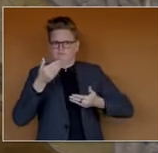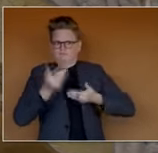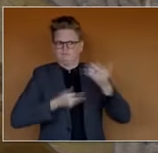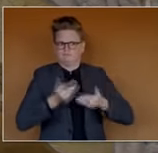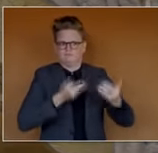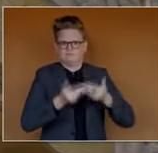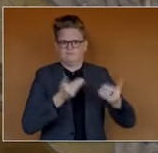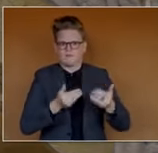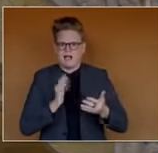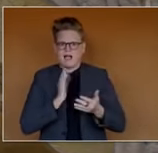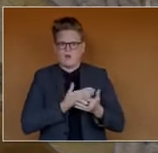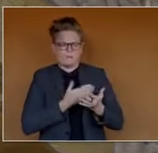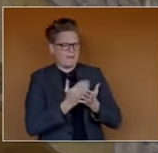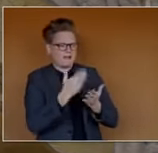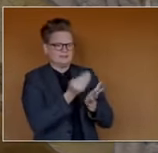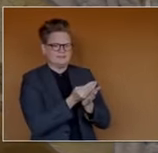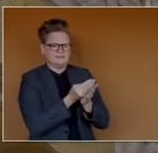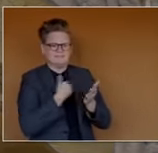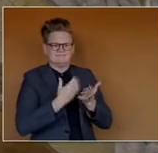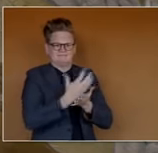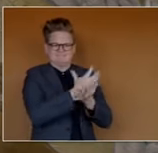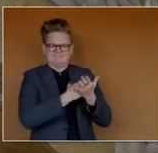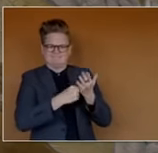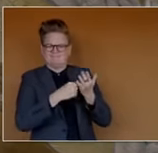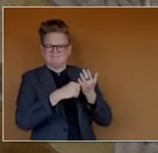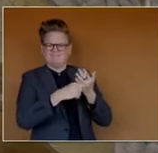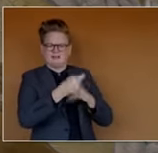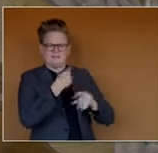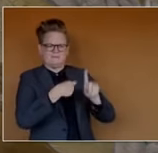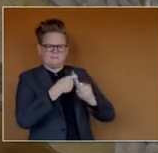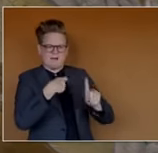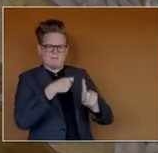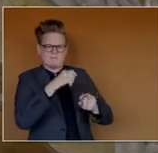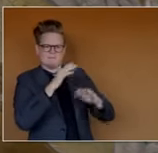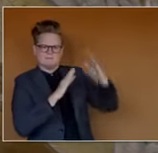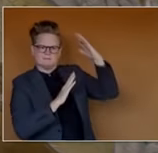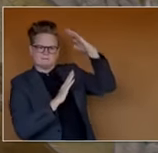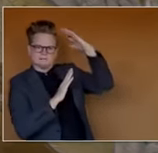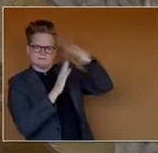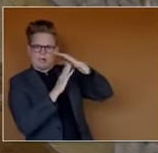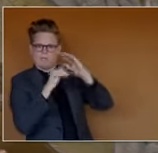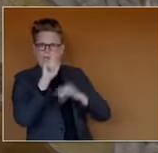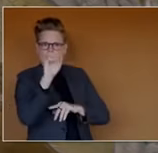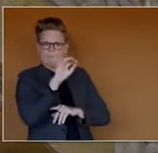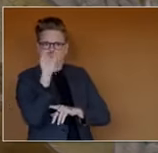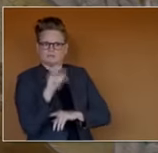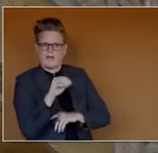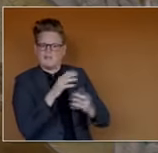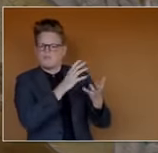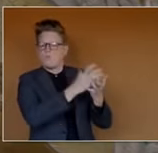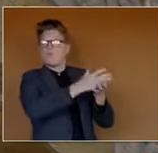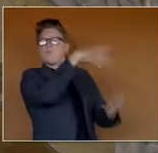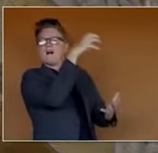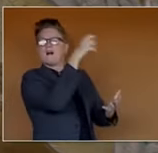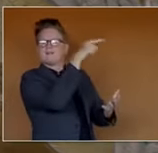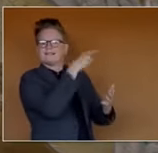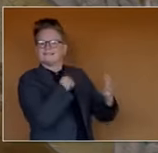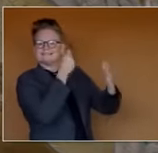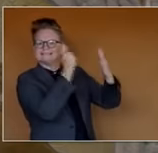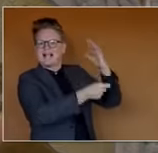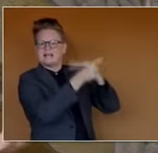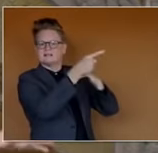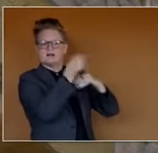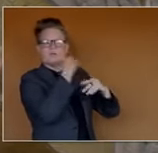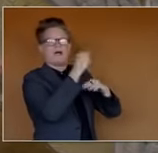the wealthiest, we're talking top 1% wealth in this state is what provides much of the revenue, plus